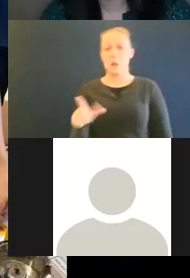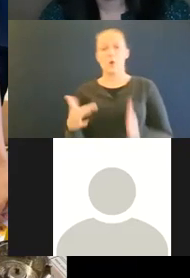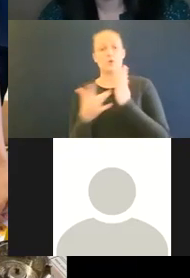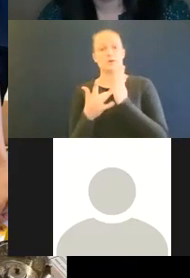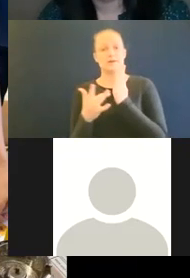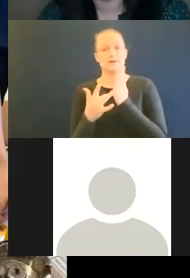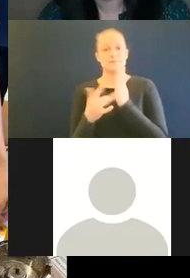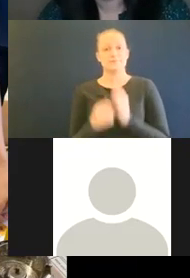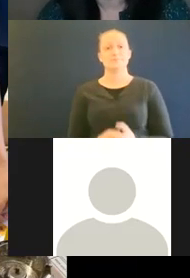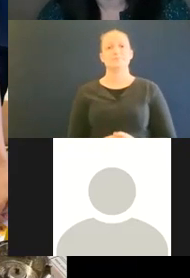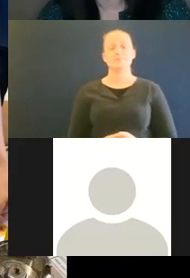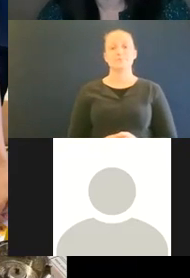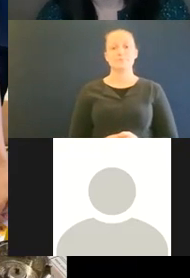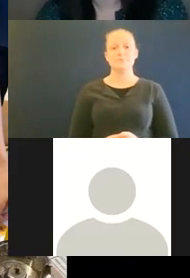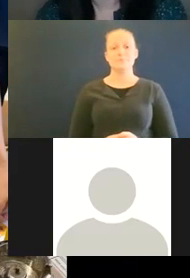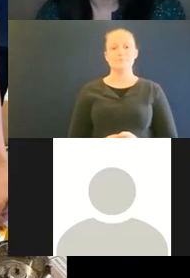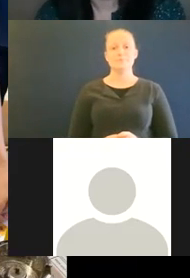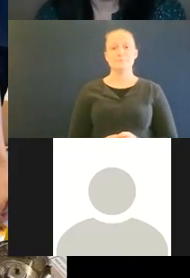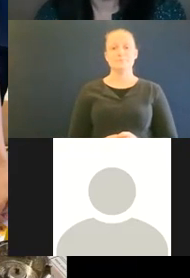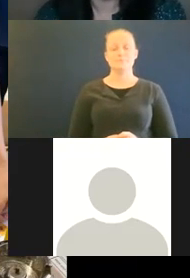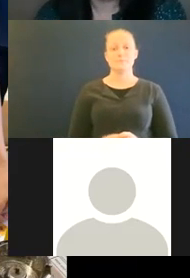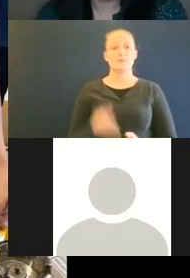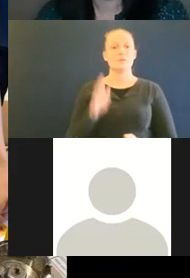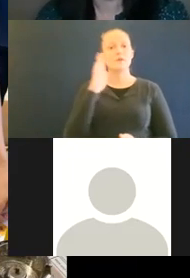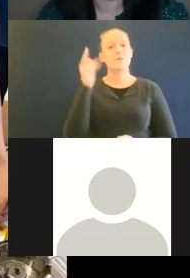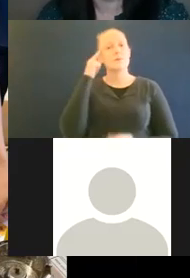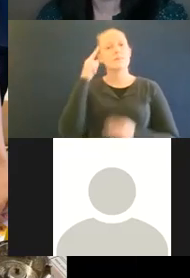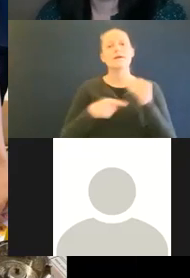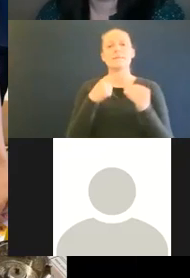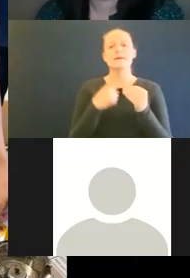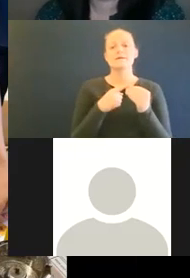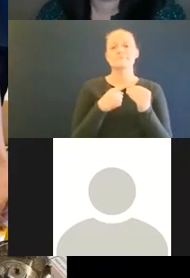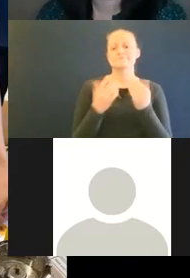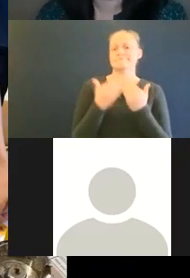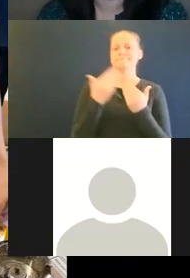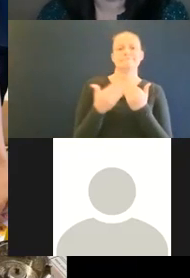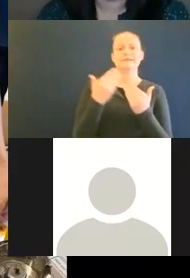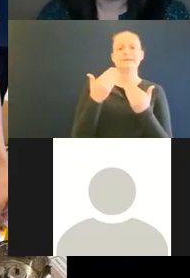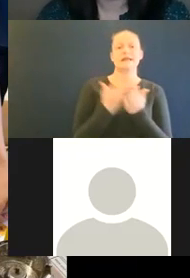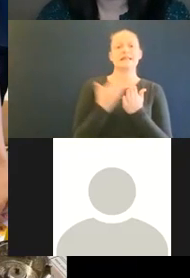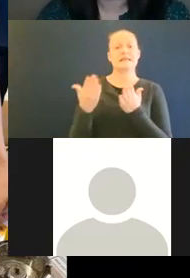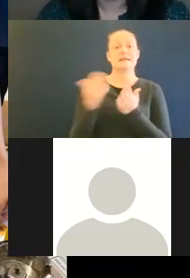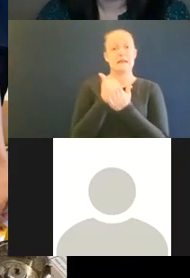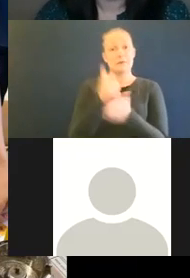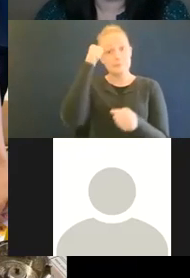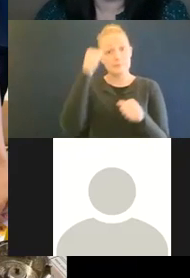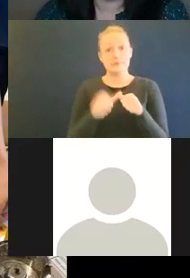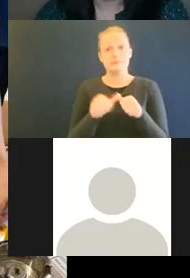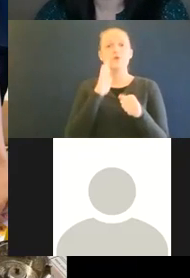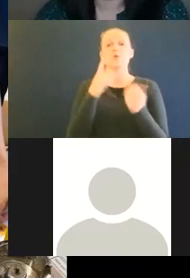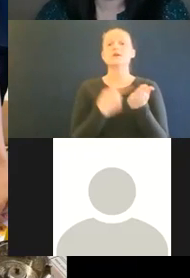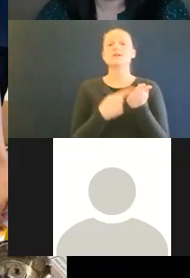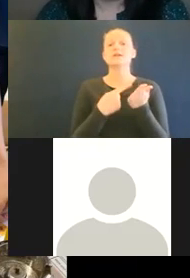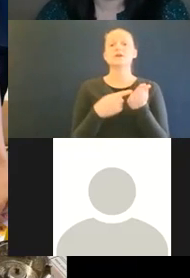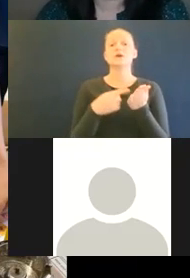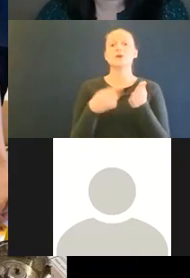are going to focus on quick and practical takeaways, and we're also going to discuss a roadmap for how